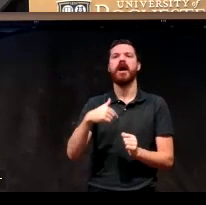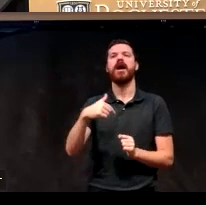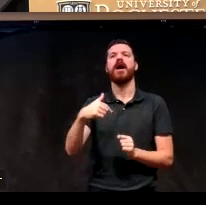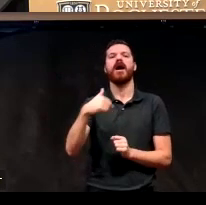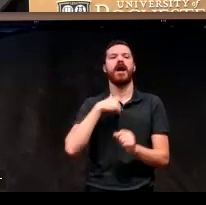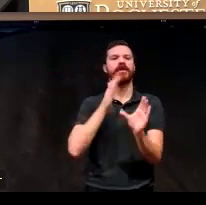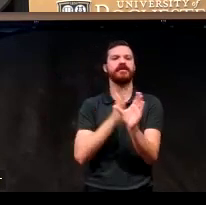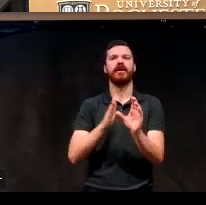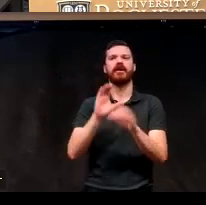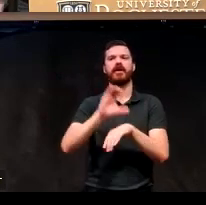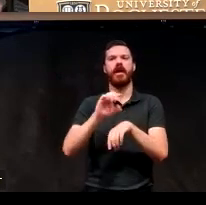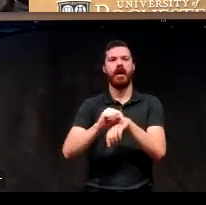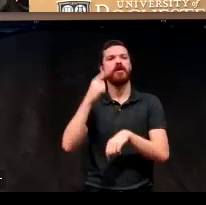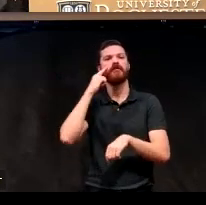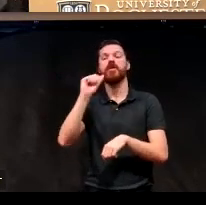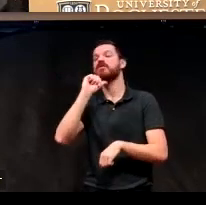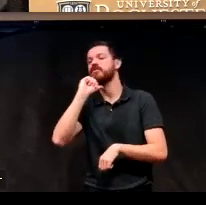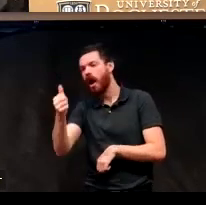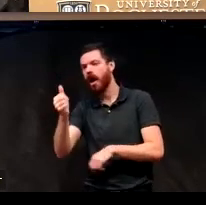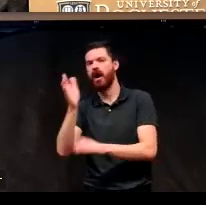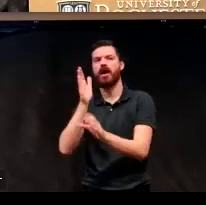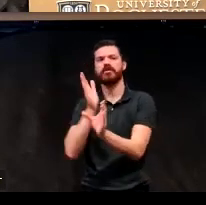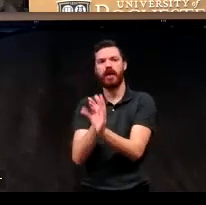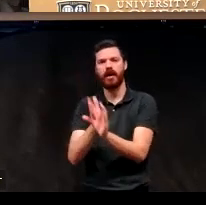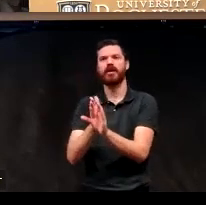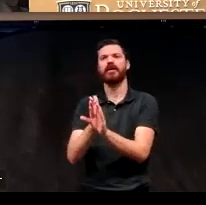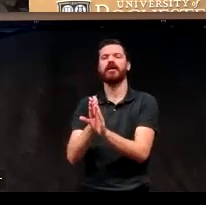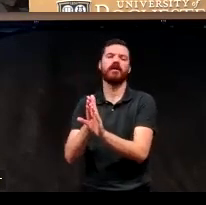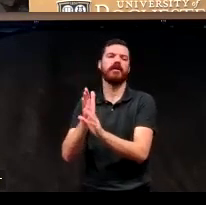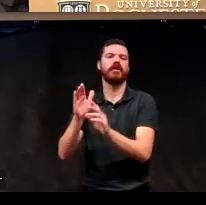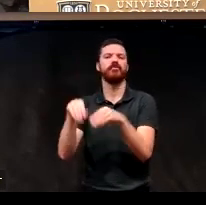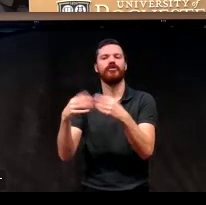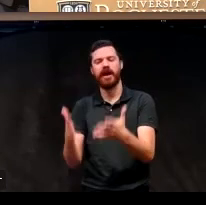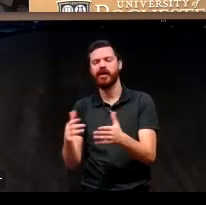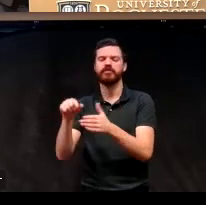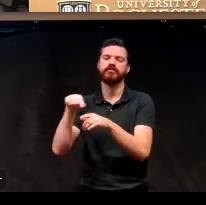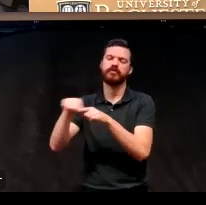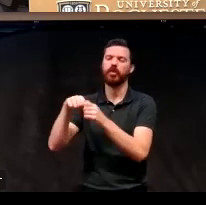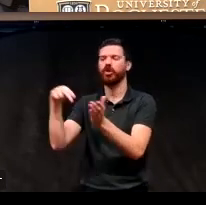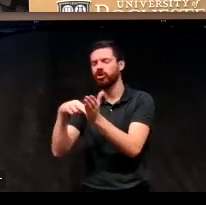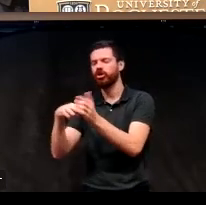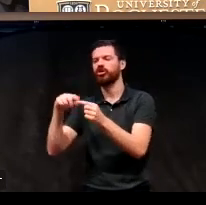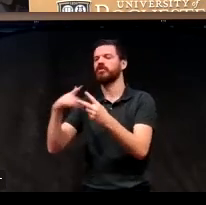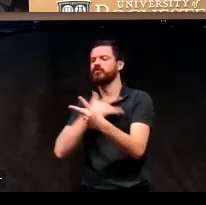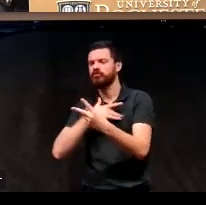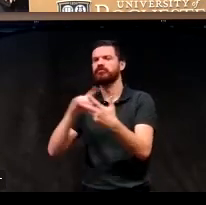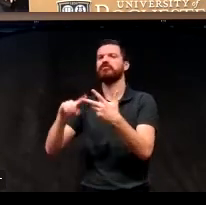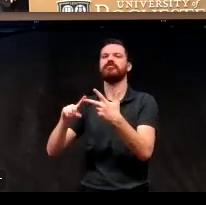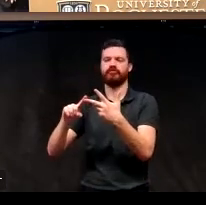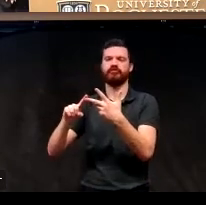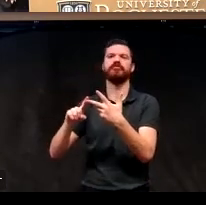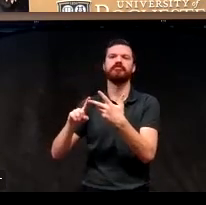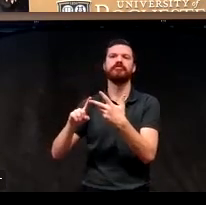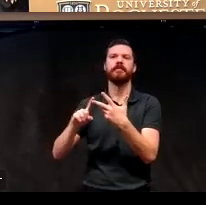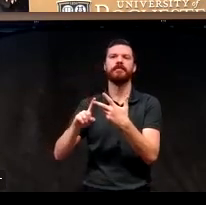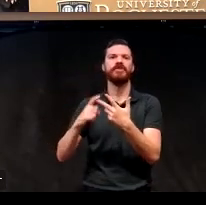to non-psychiatric medical providers, particularly cardiologists and surgeons and nursing providers there. And